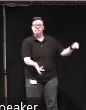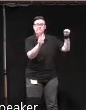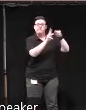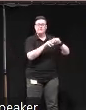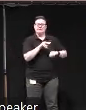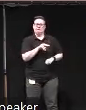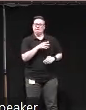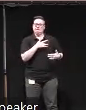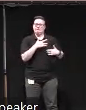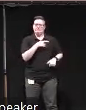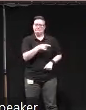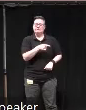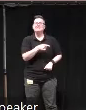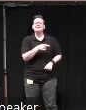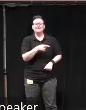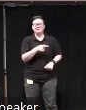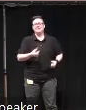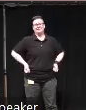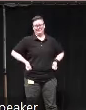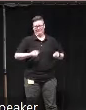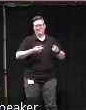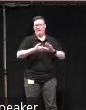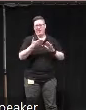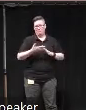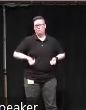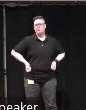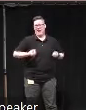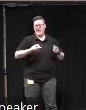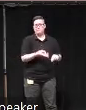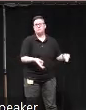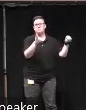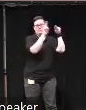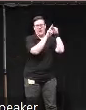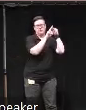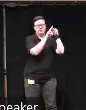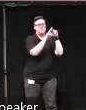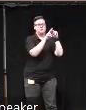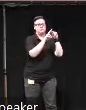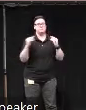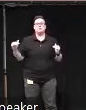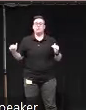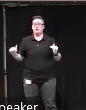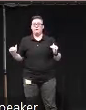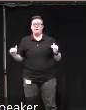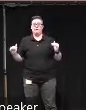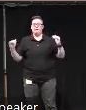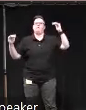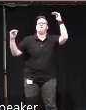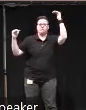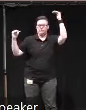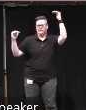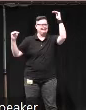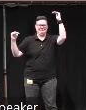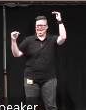threatening is that our overall operating expense has increased even faster,